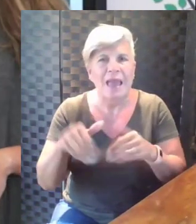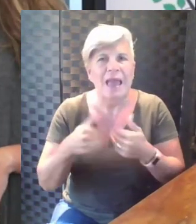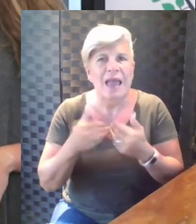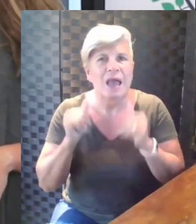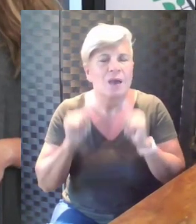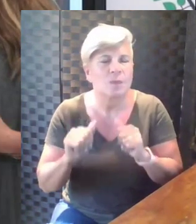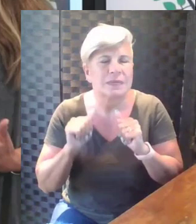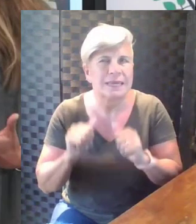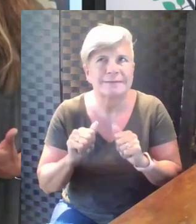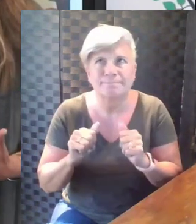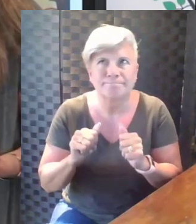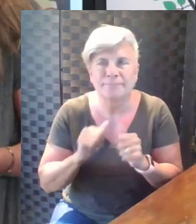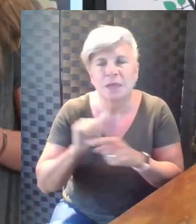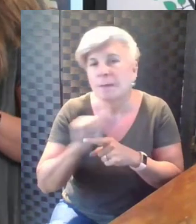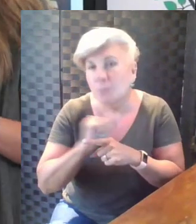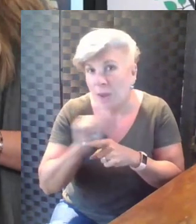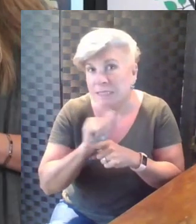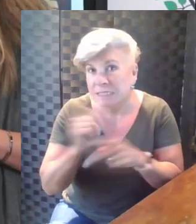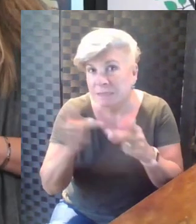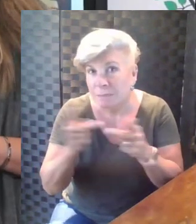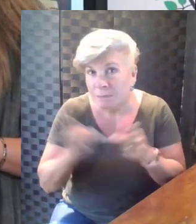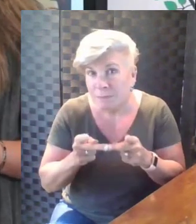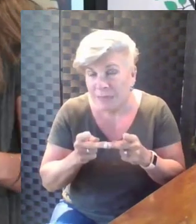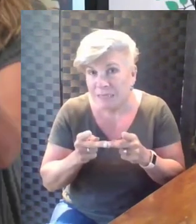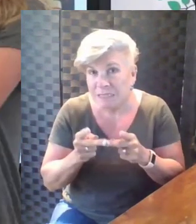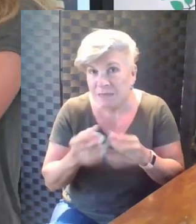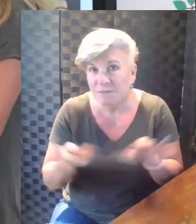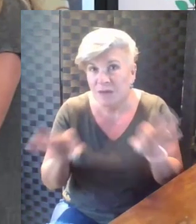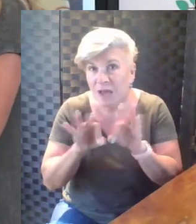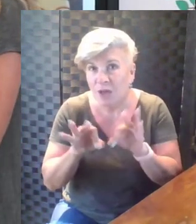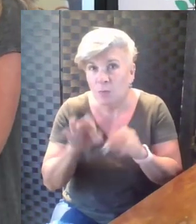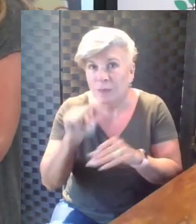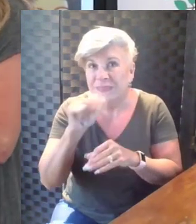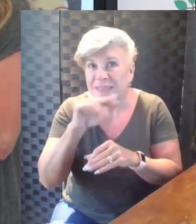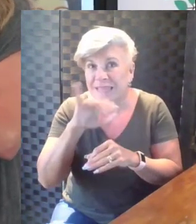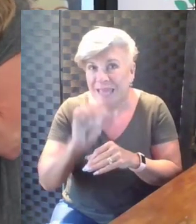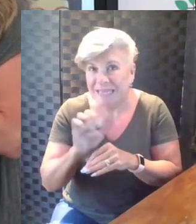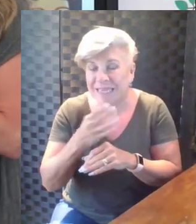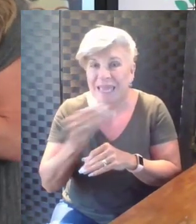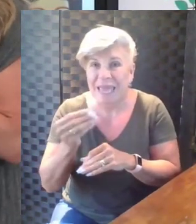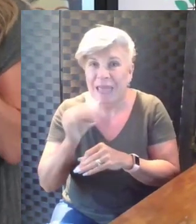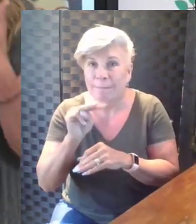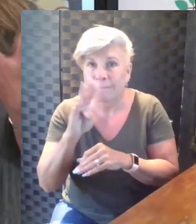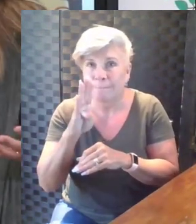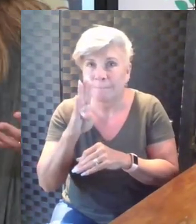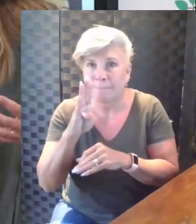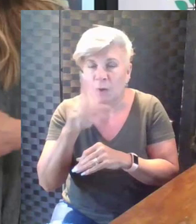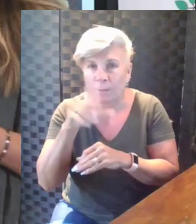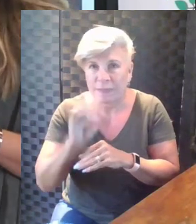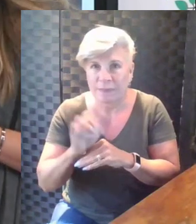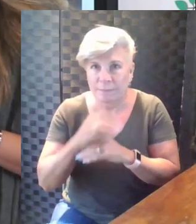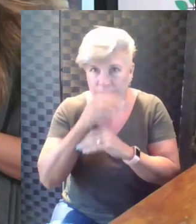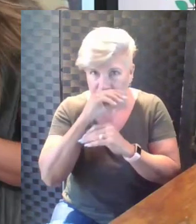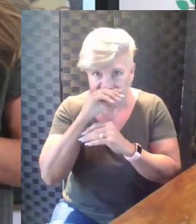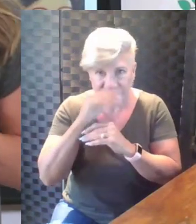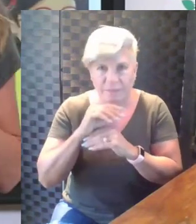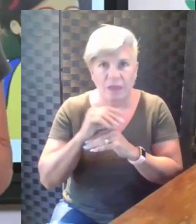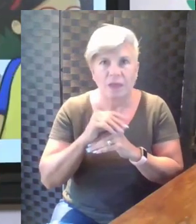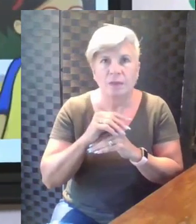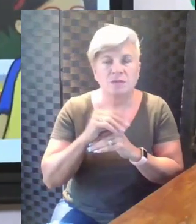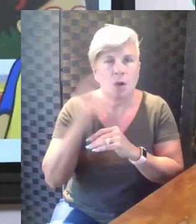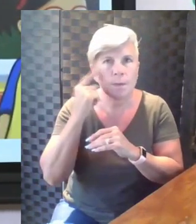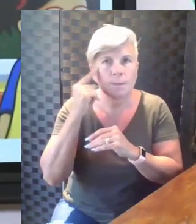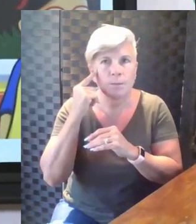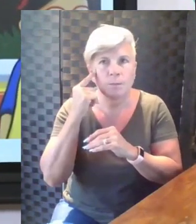we can practice place value with Annie and Moby. If you've never been to Brain Pop or Brain Pop Junior, this is a great website. They